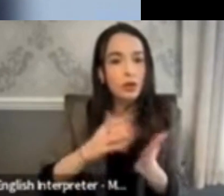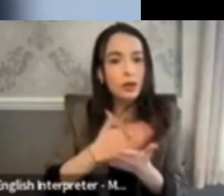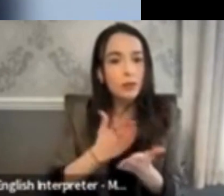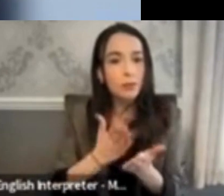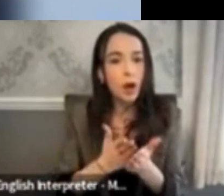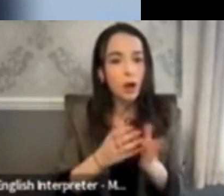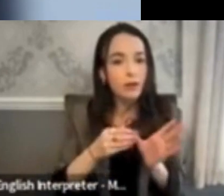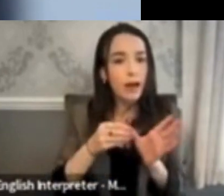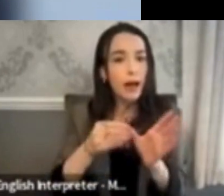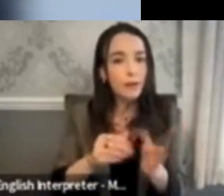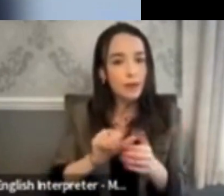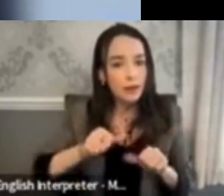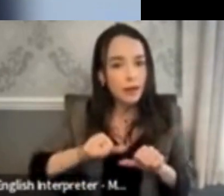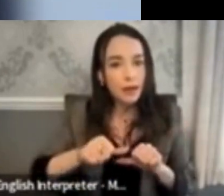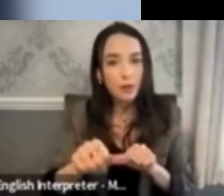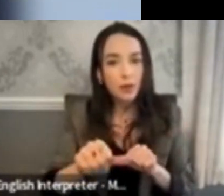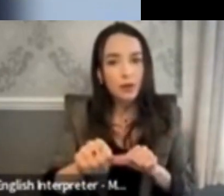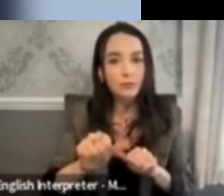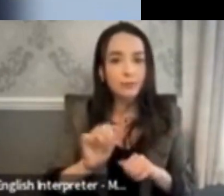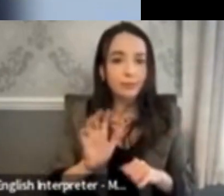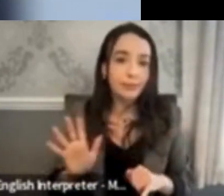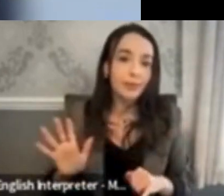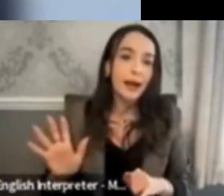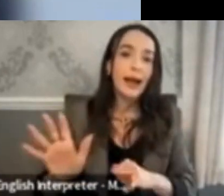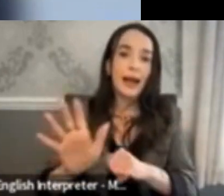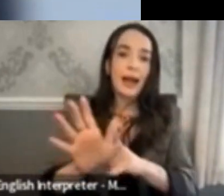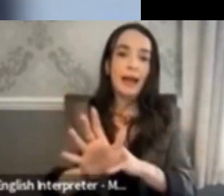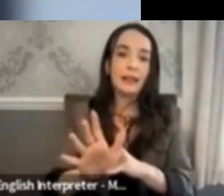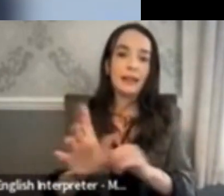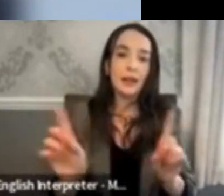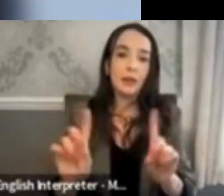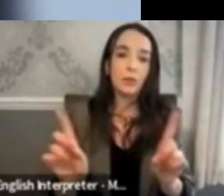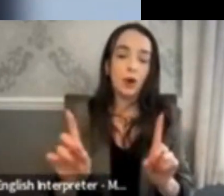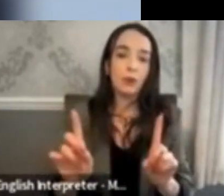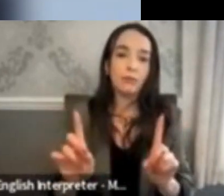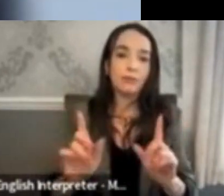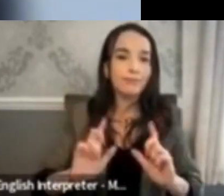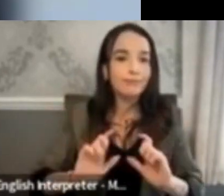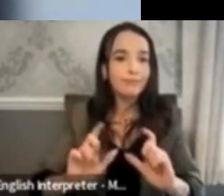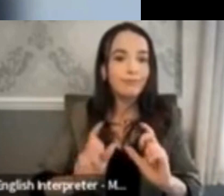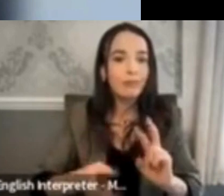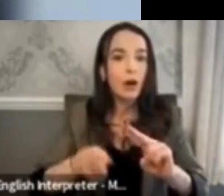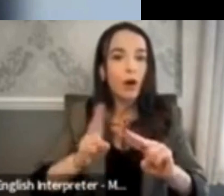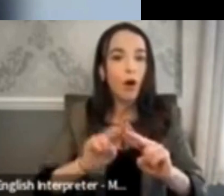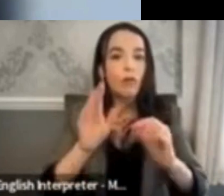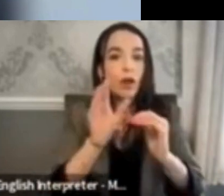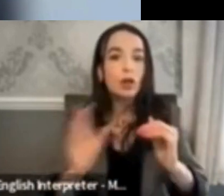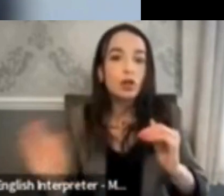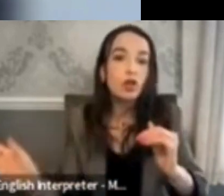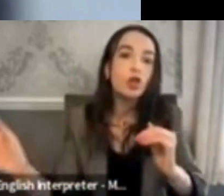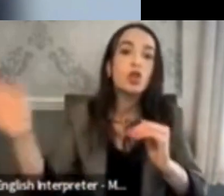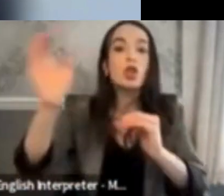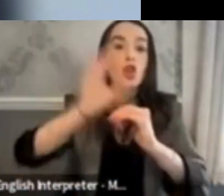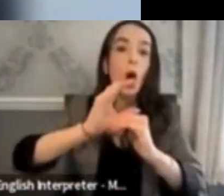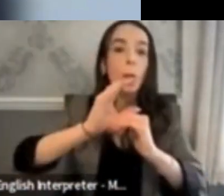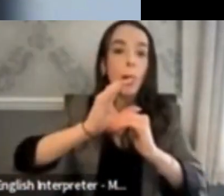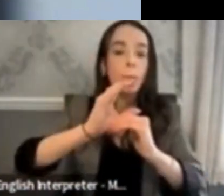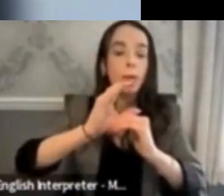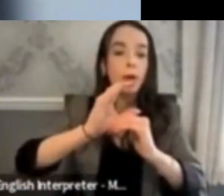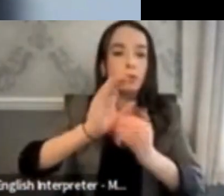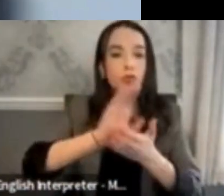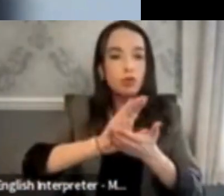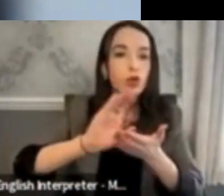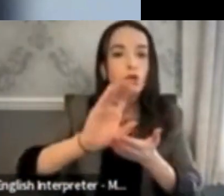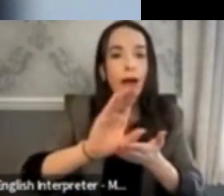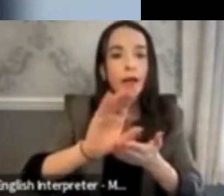ending the continuation of the top-up grant to non-LA hubs as